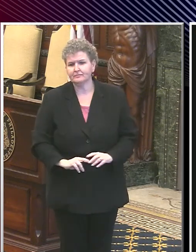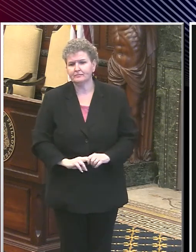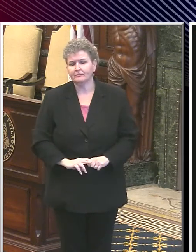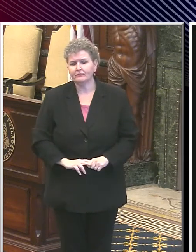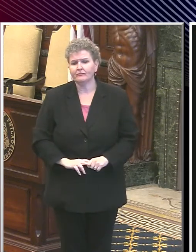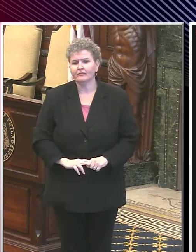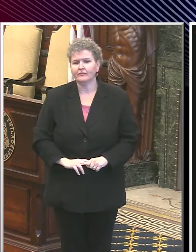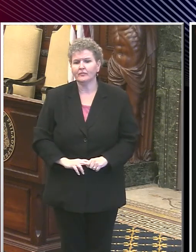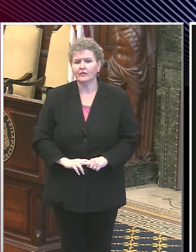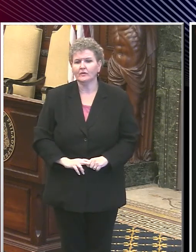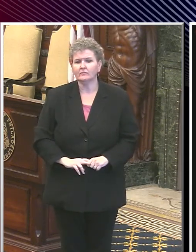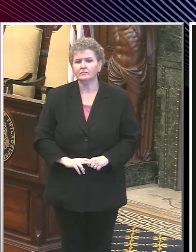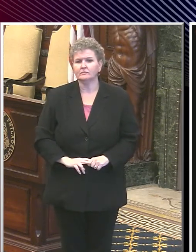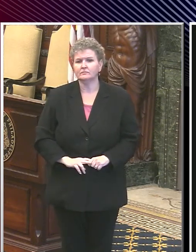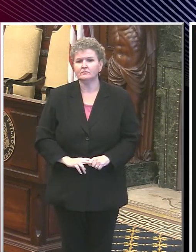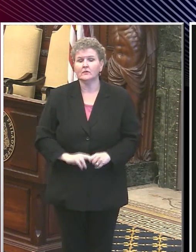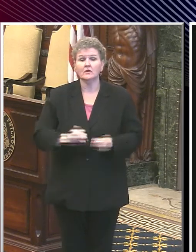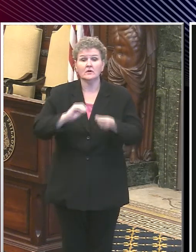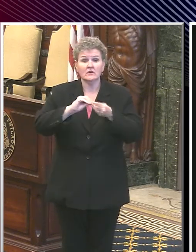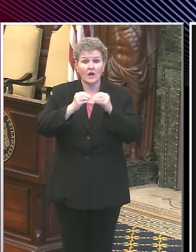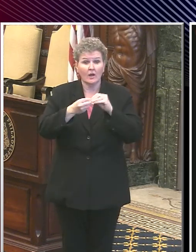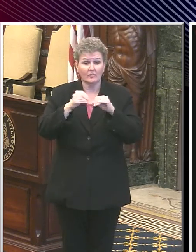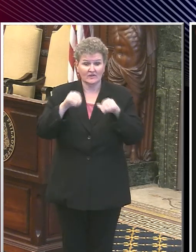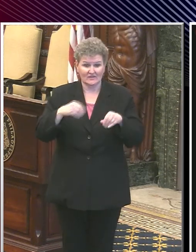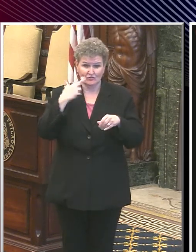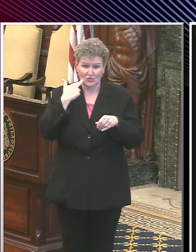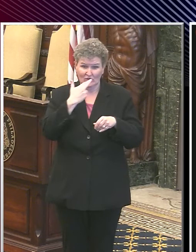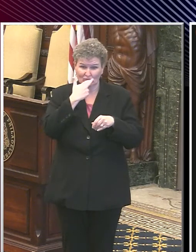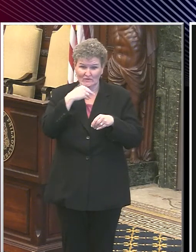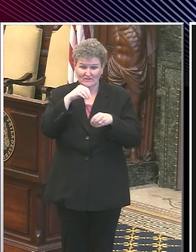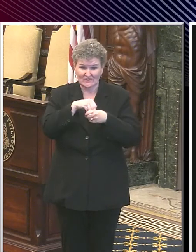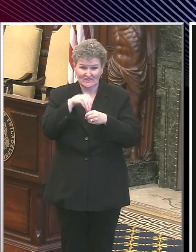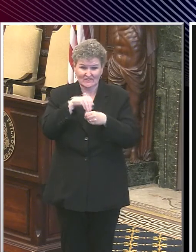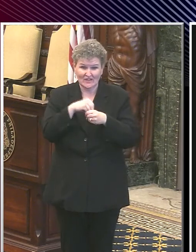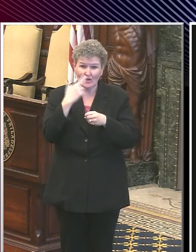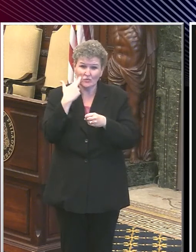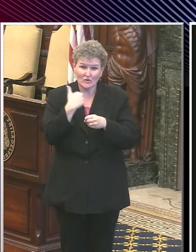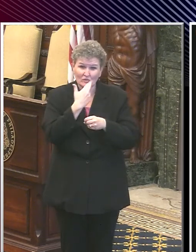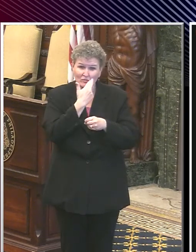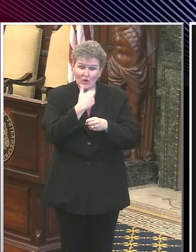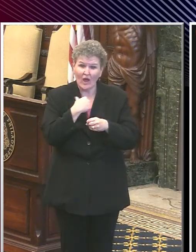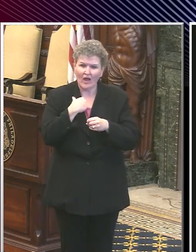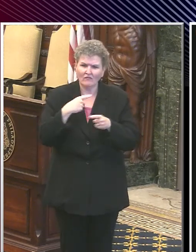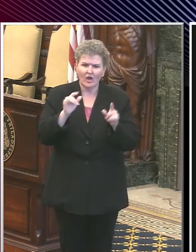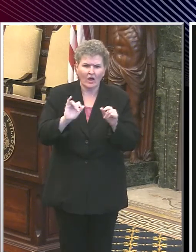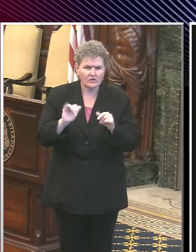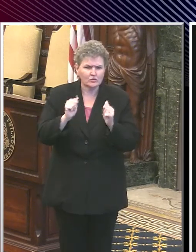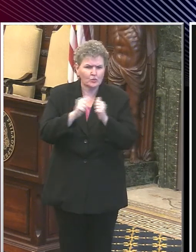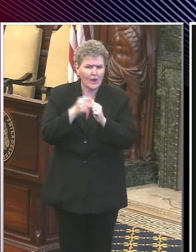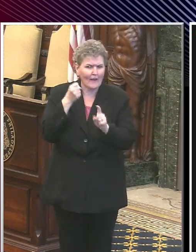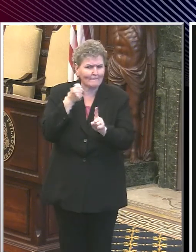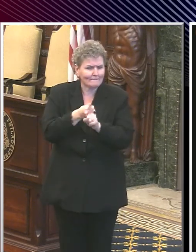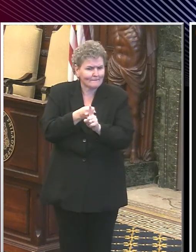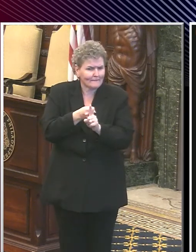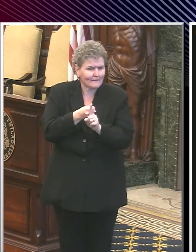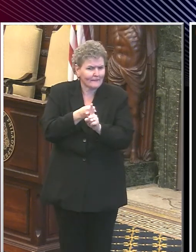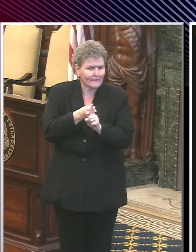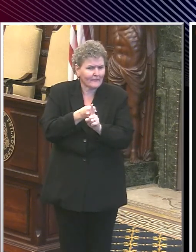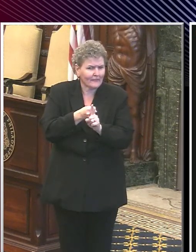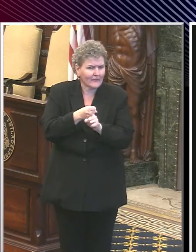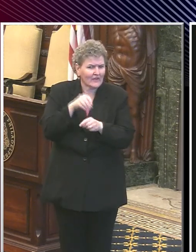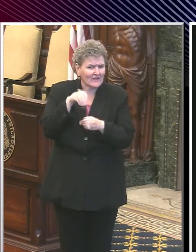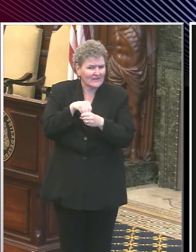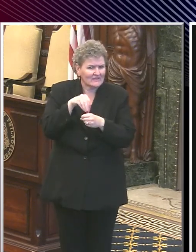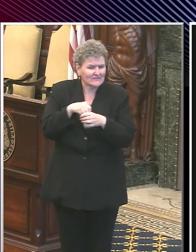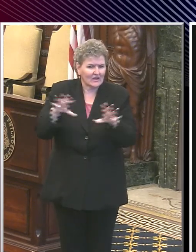the occupancy of restaurants and indoor dining goes up, will that also impact indoor gatherings